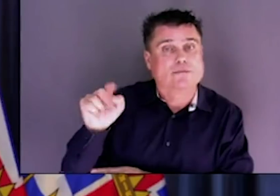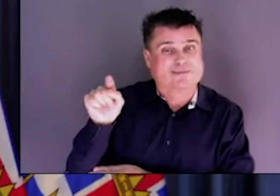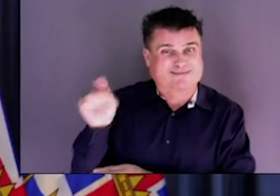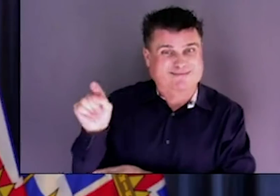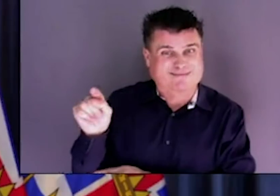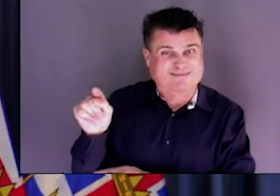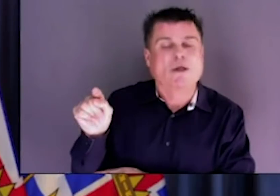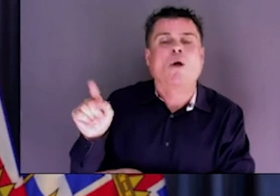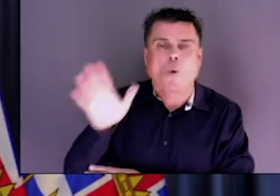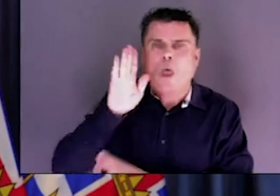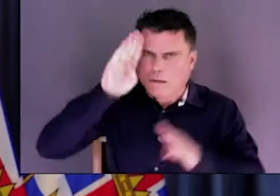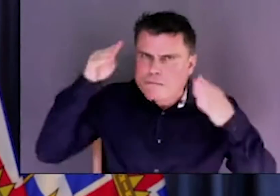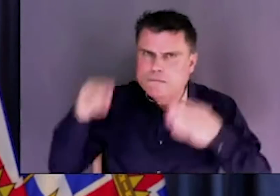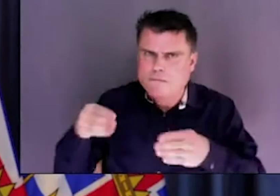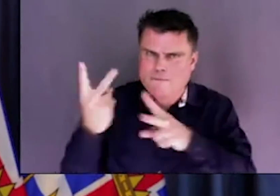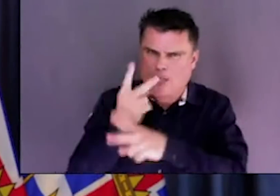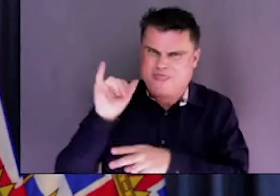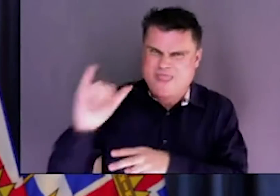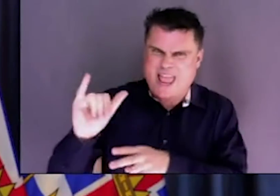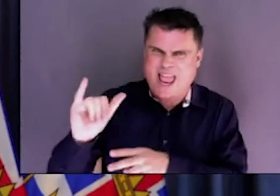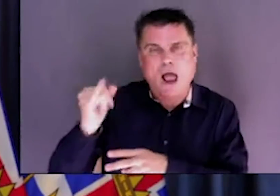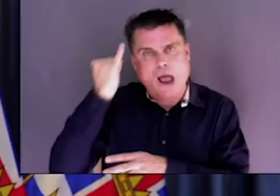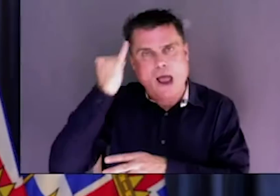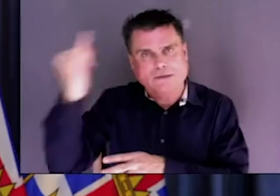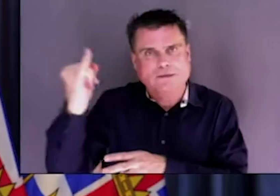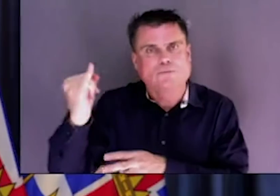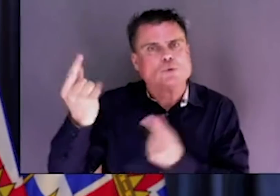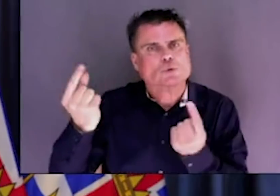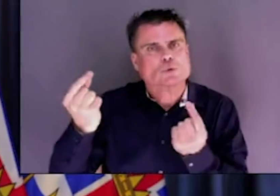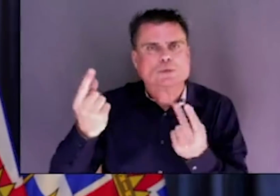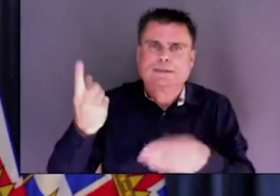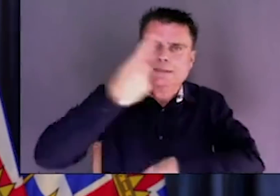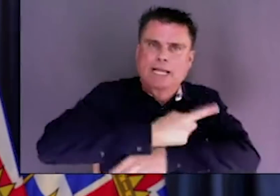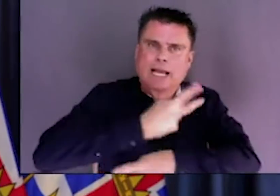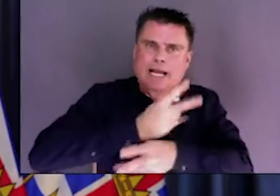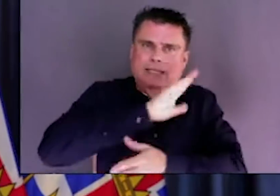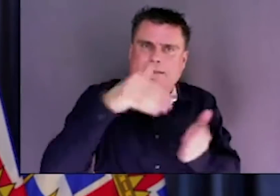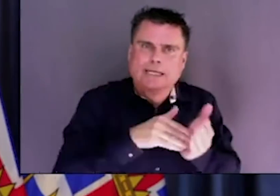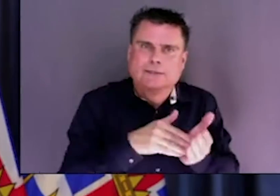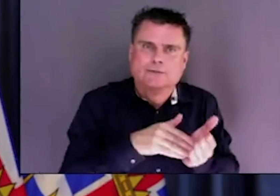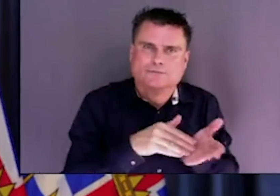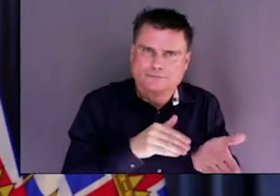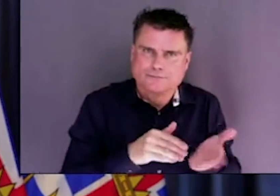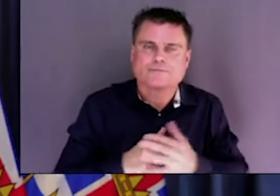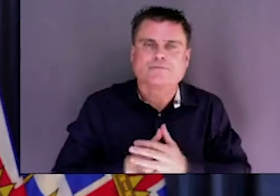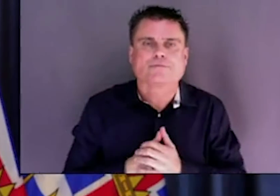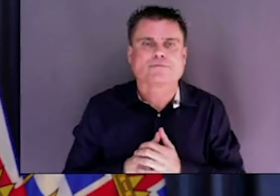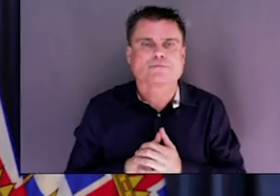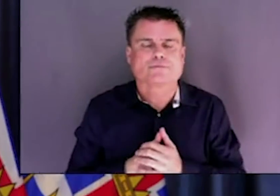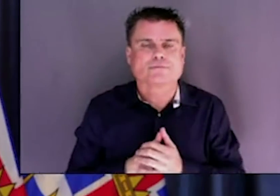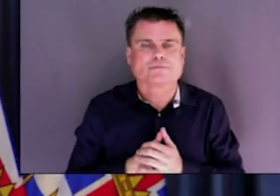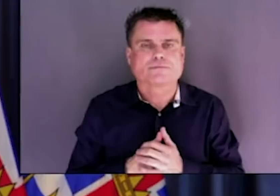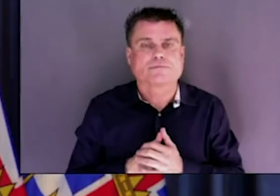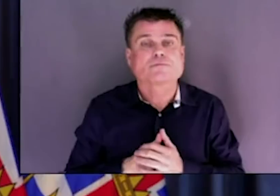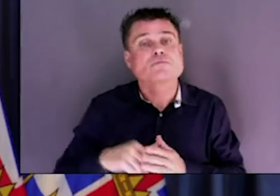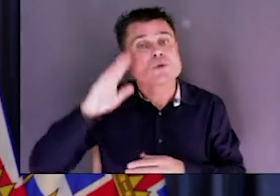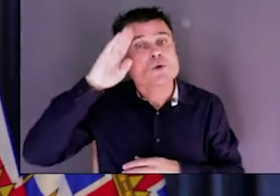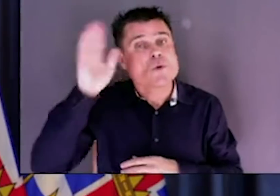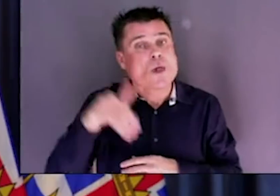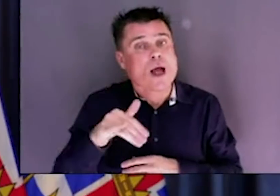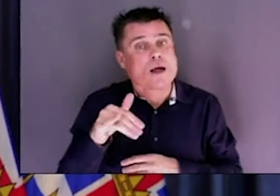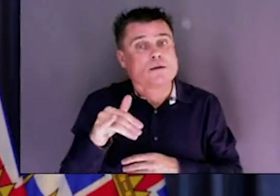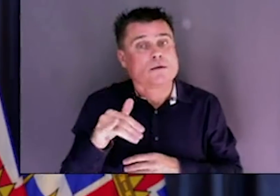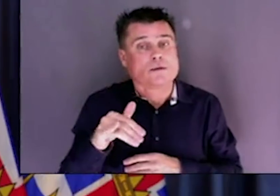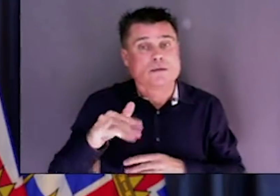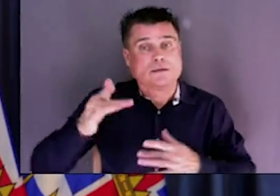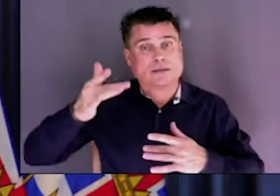in. And if Minister Chen brings that forward, we'll give it serious consideration. We do know that the sick pay benefit that we work